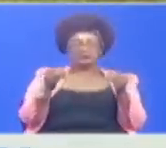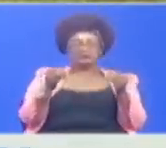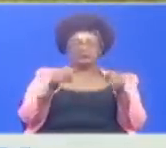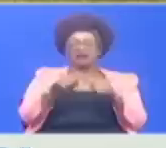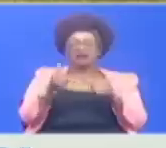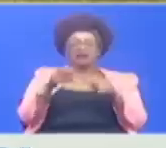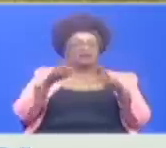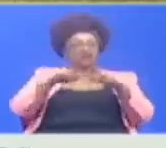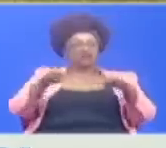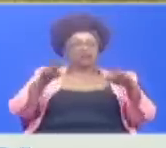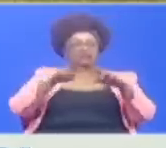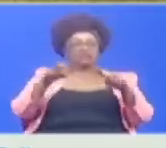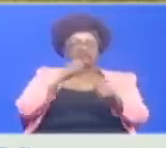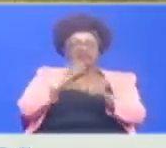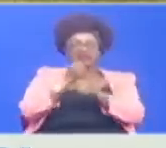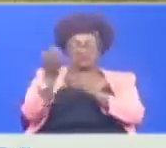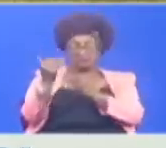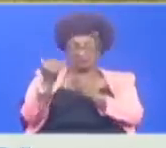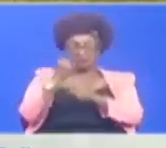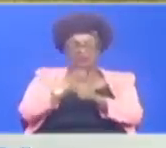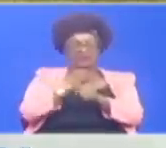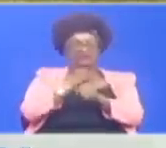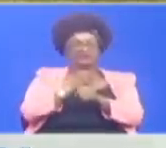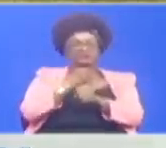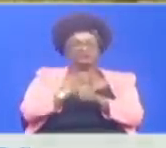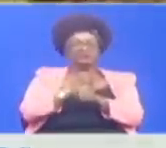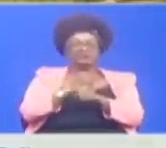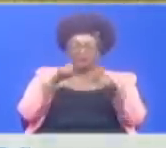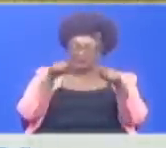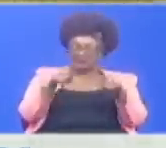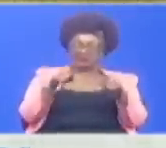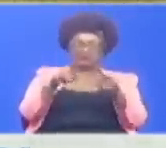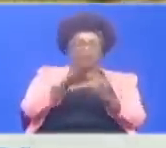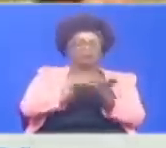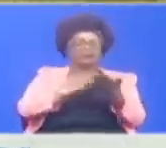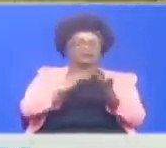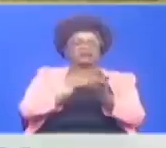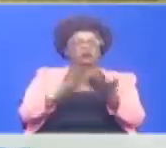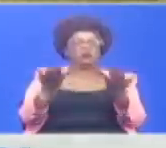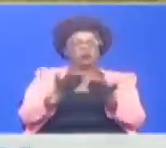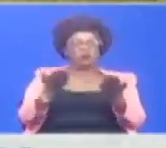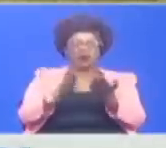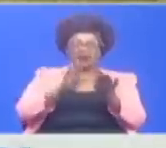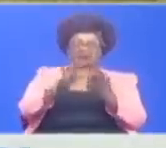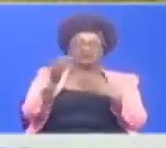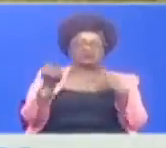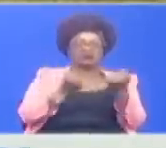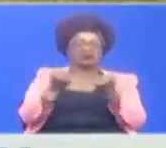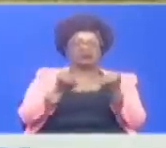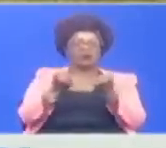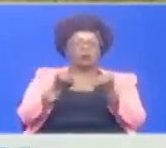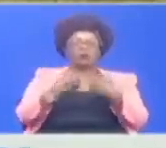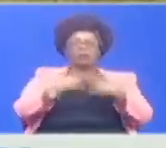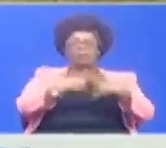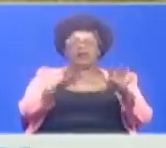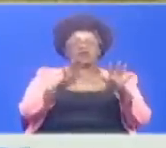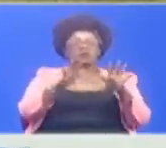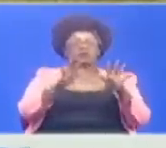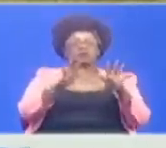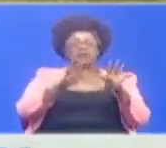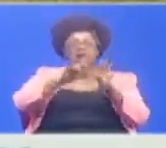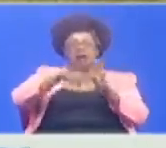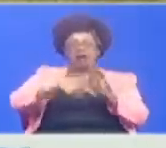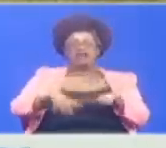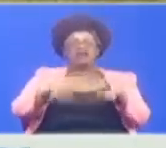operation is being expected to be conducted at this particular point where Dafton's car was abandoned and later